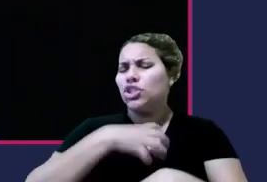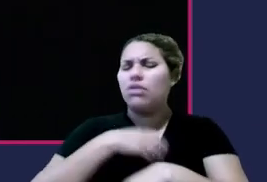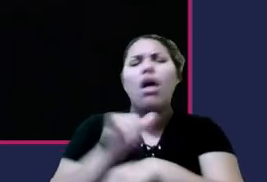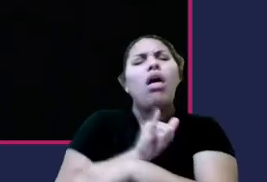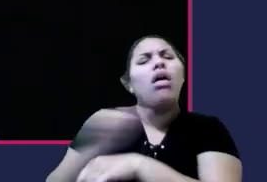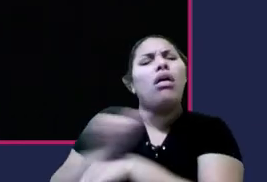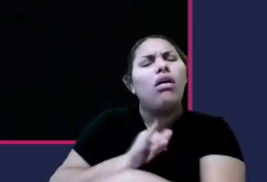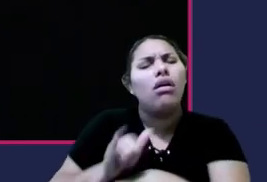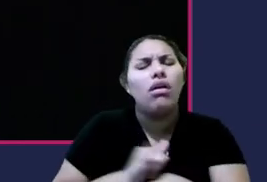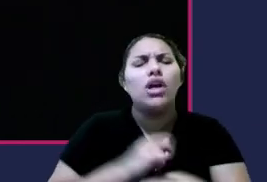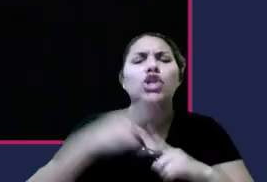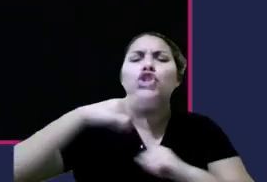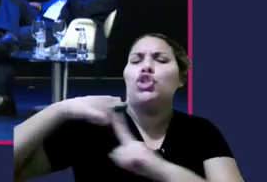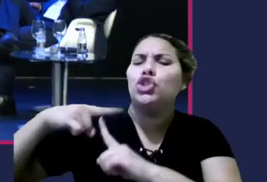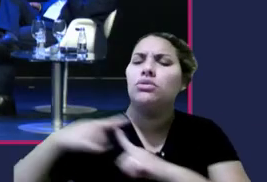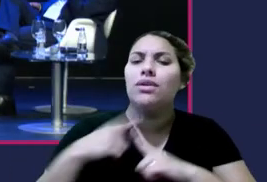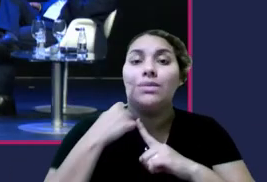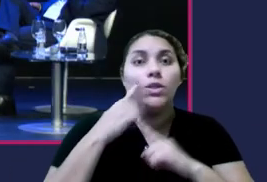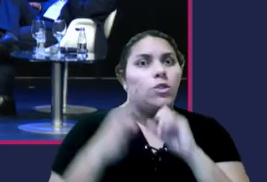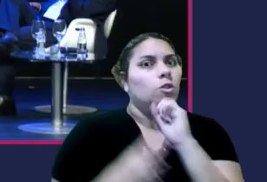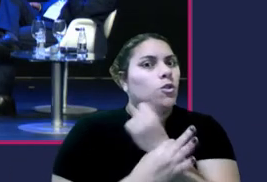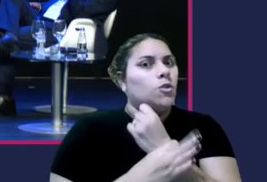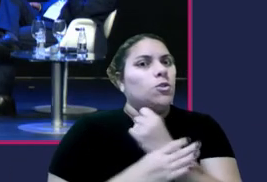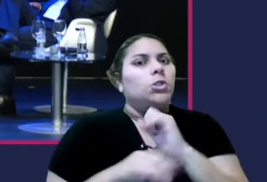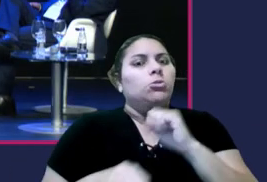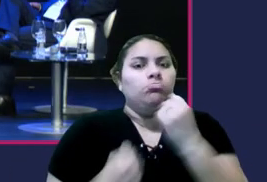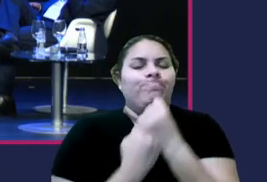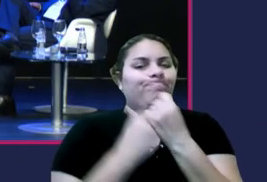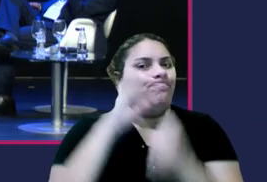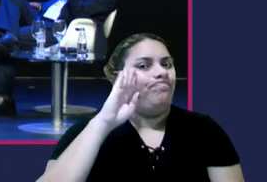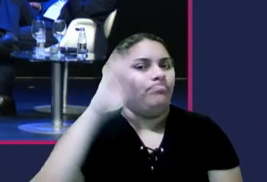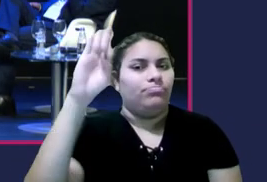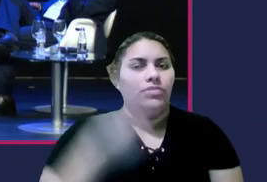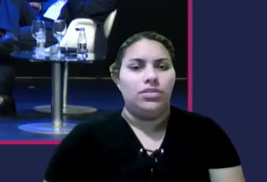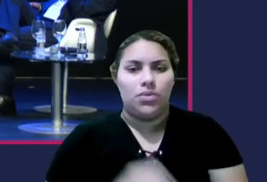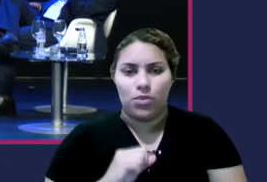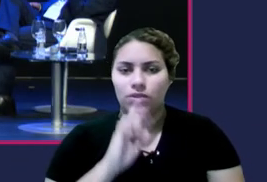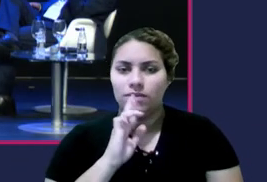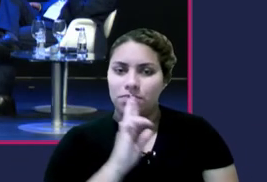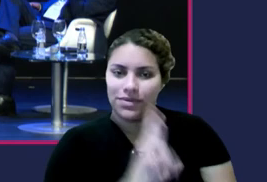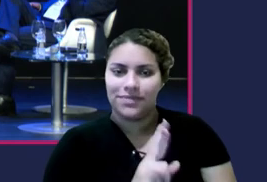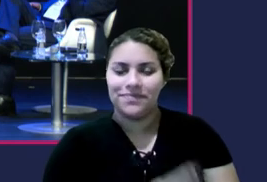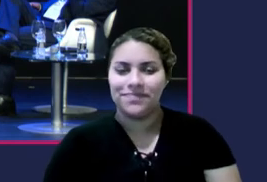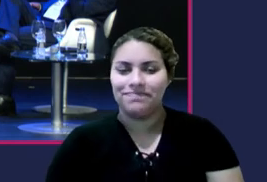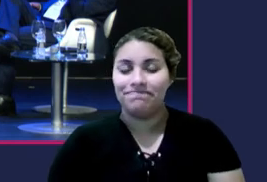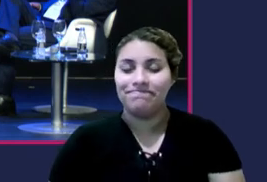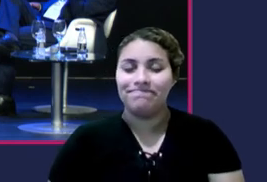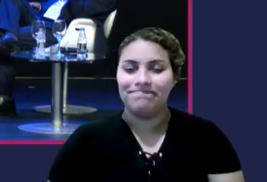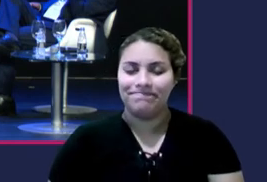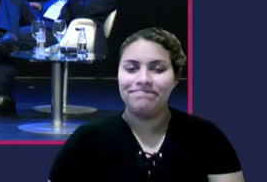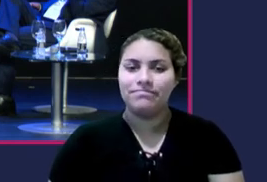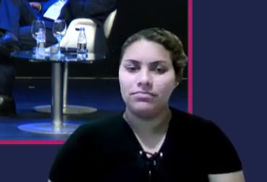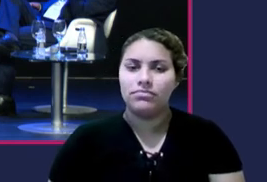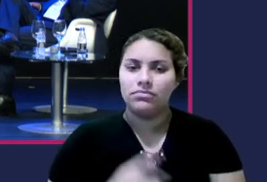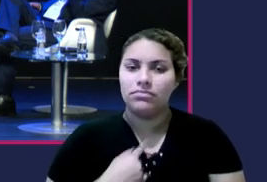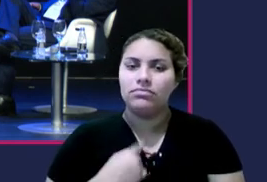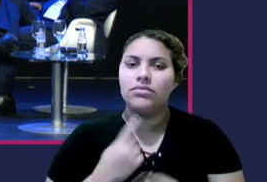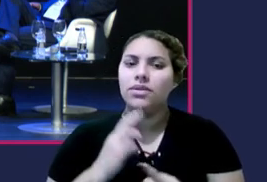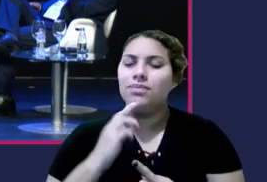areas that are hard to reach, like the remote areas in Brazil. Can I answer this